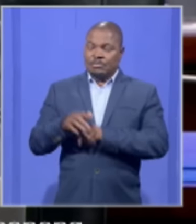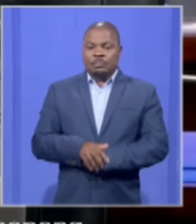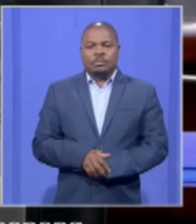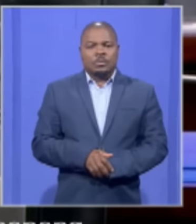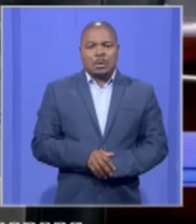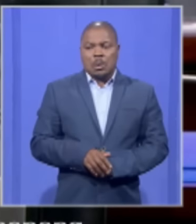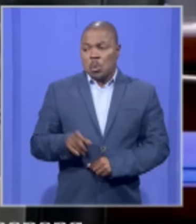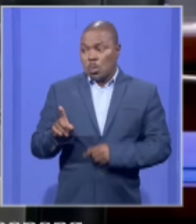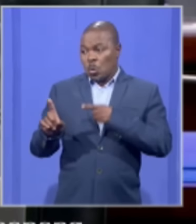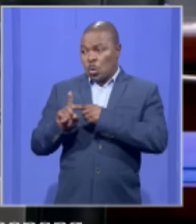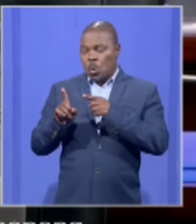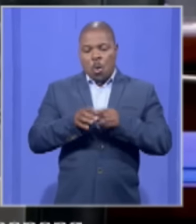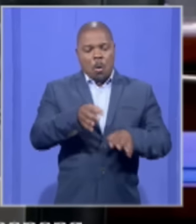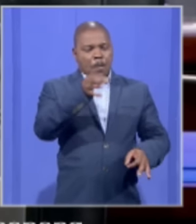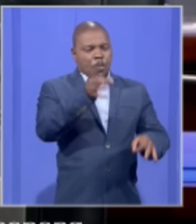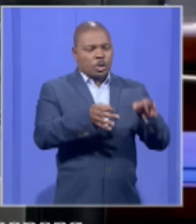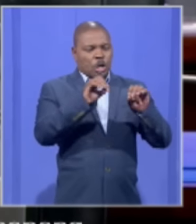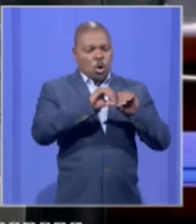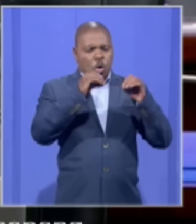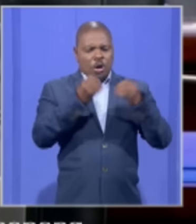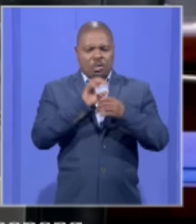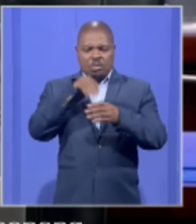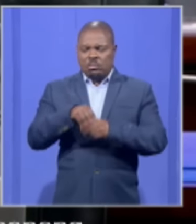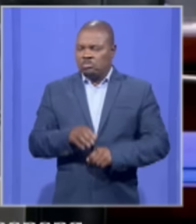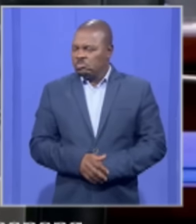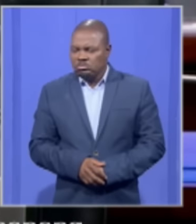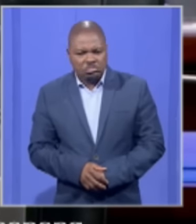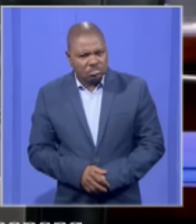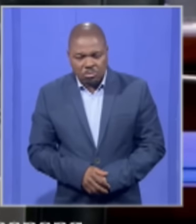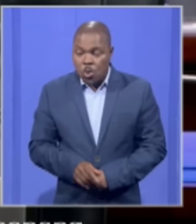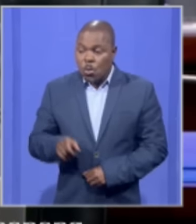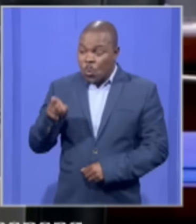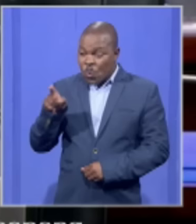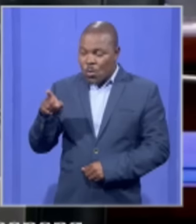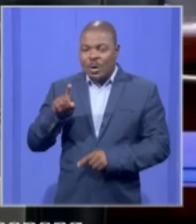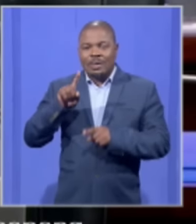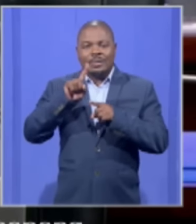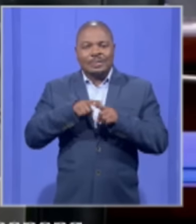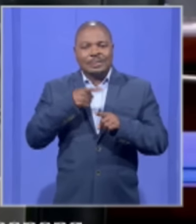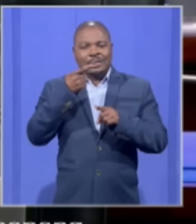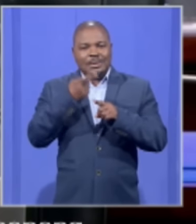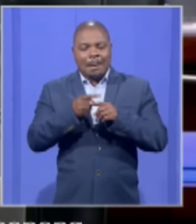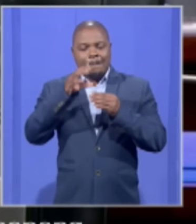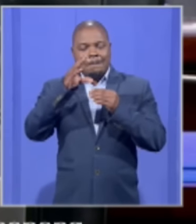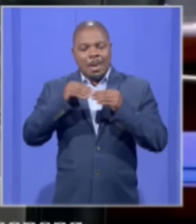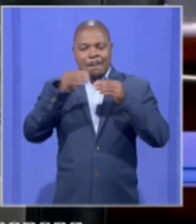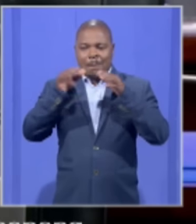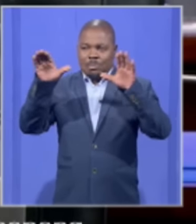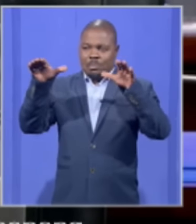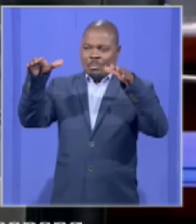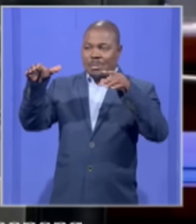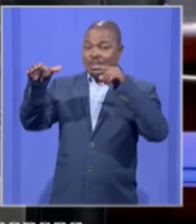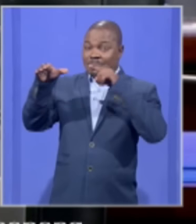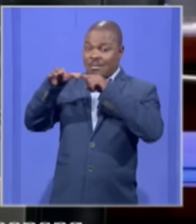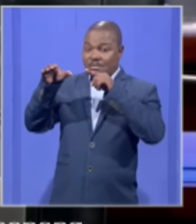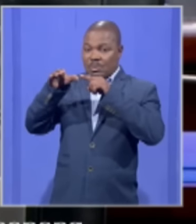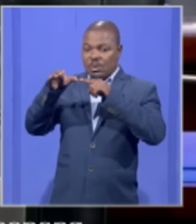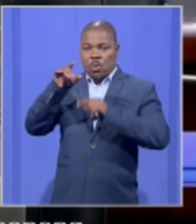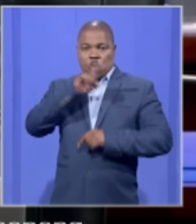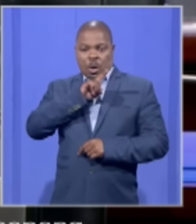is not a member of political party. The minister of police is an executive member that is appointed in terms of